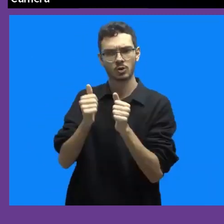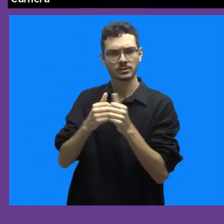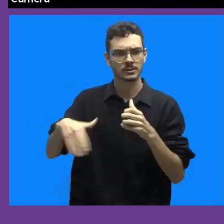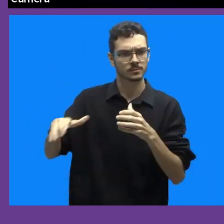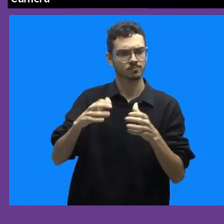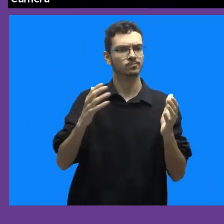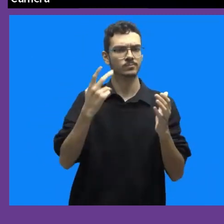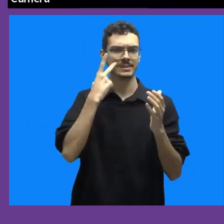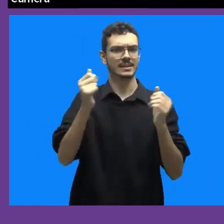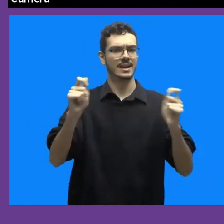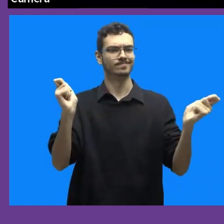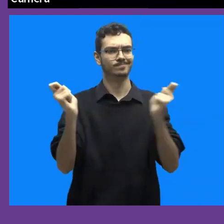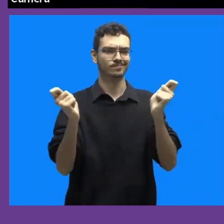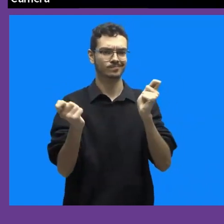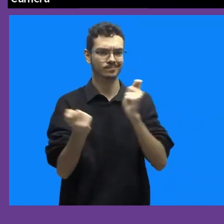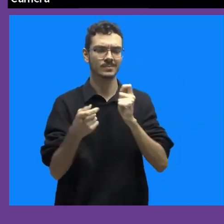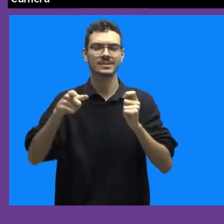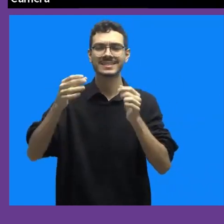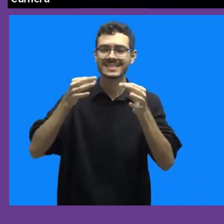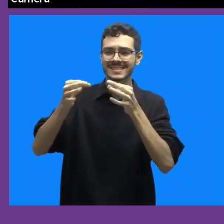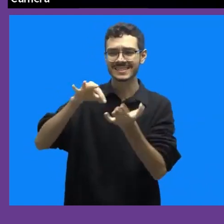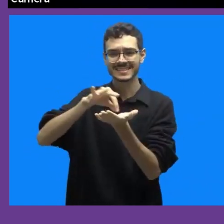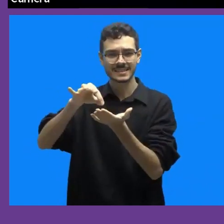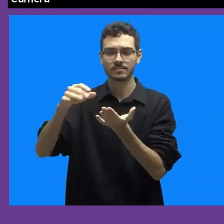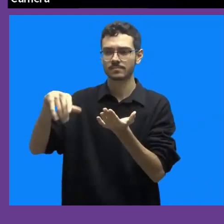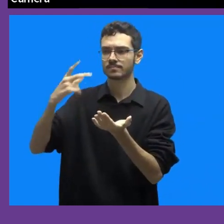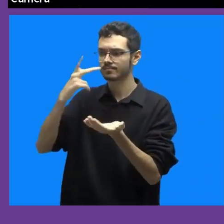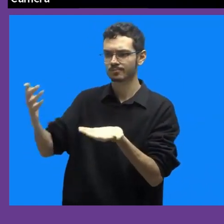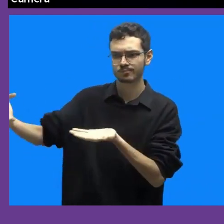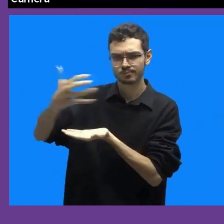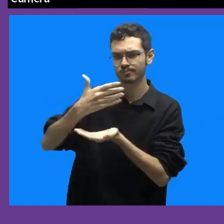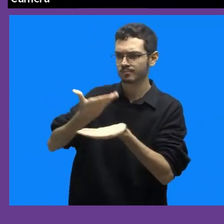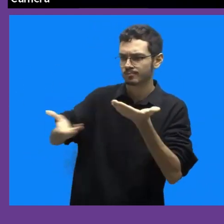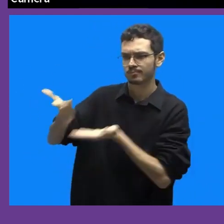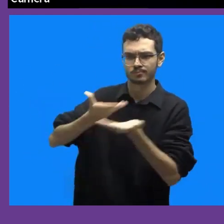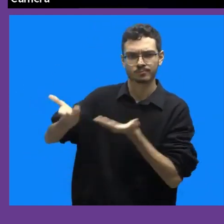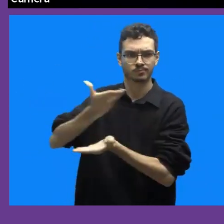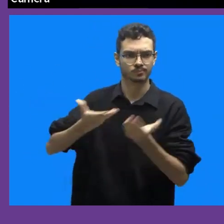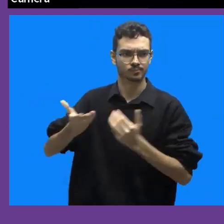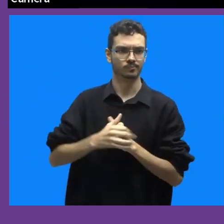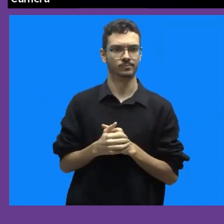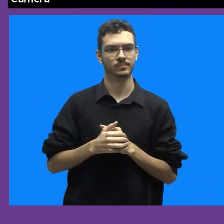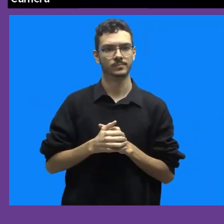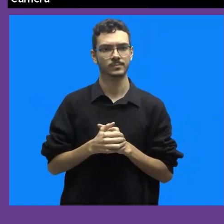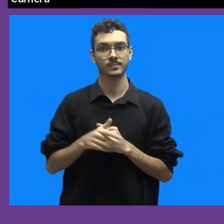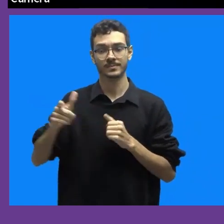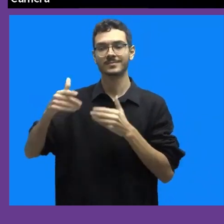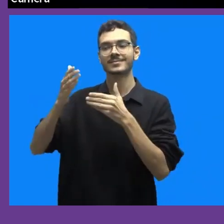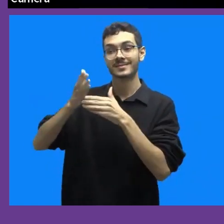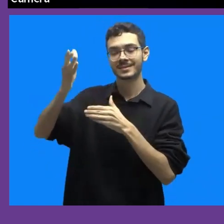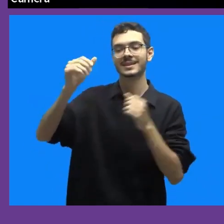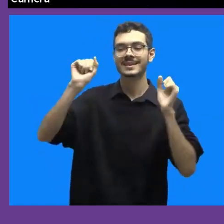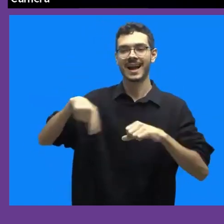So, as we move into the afternoon, I'm delighted to introduce panel 4, an inspirational and practical session on accessibility